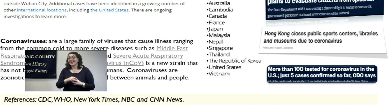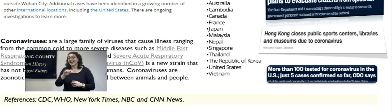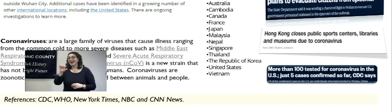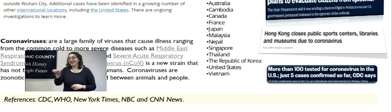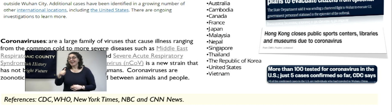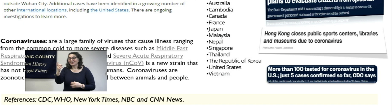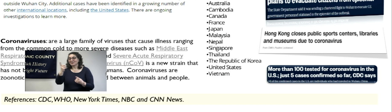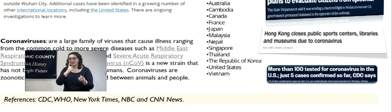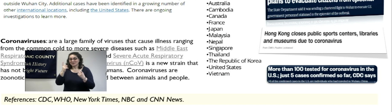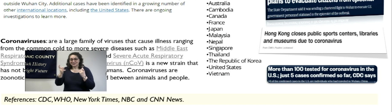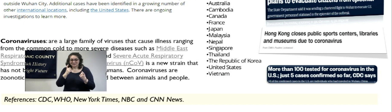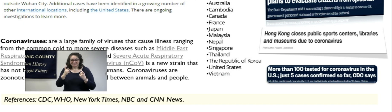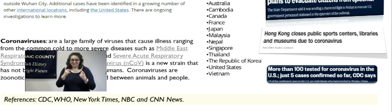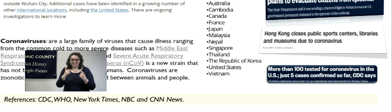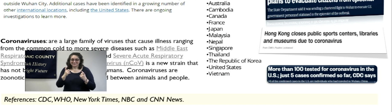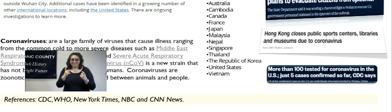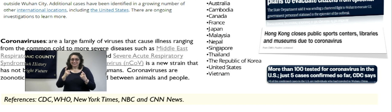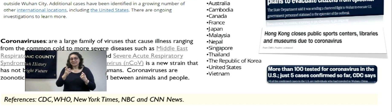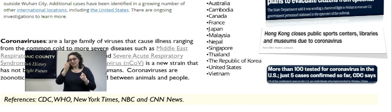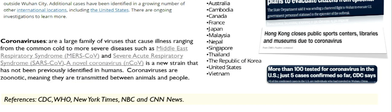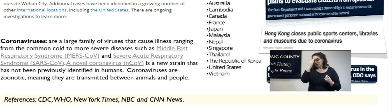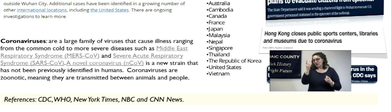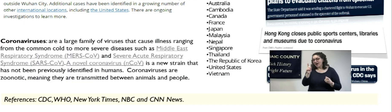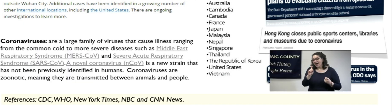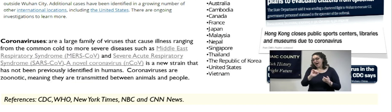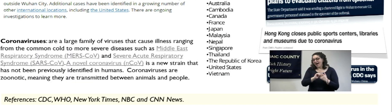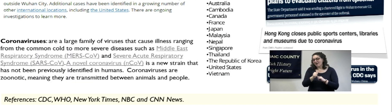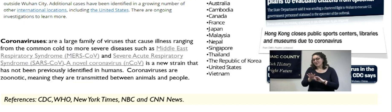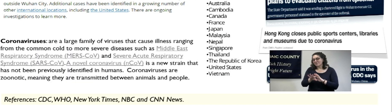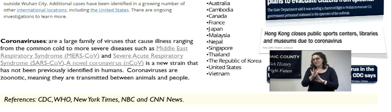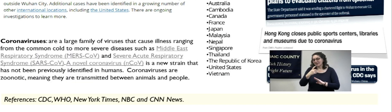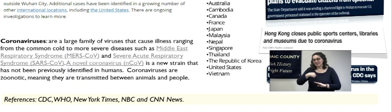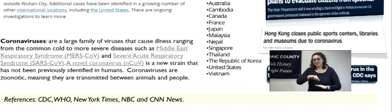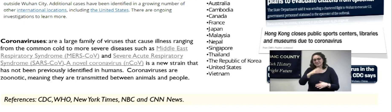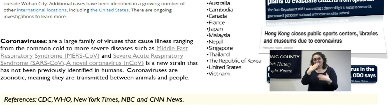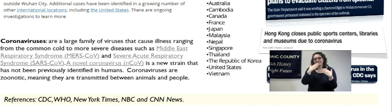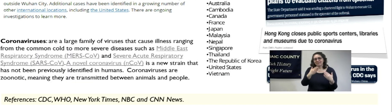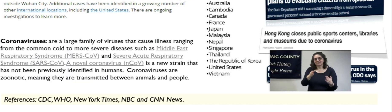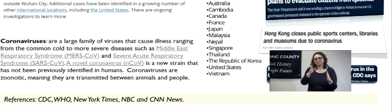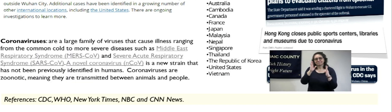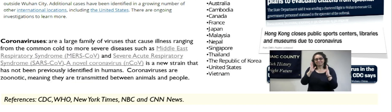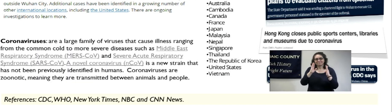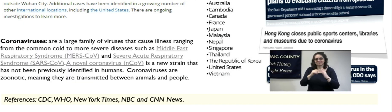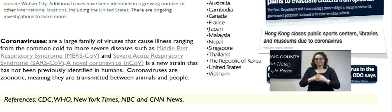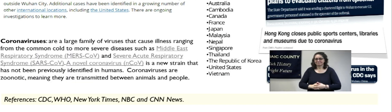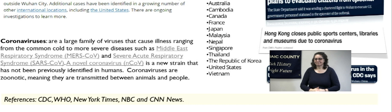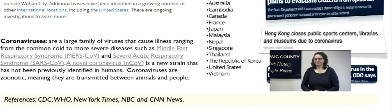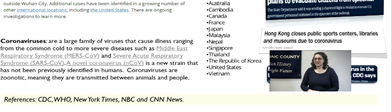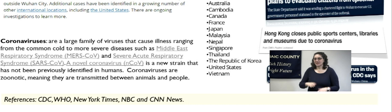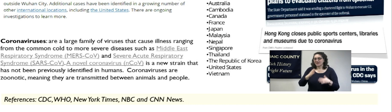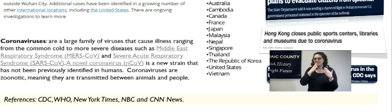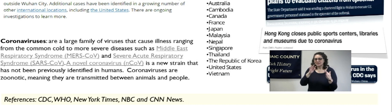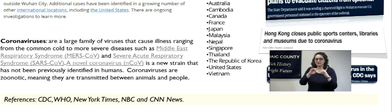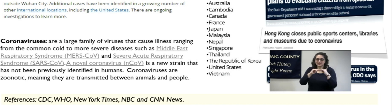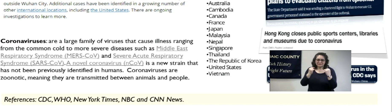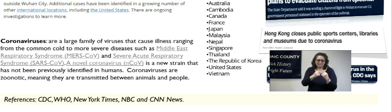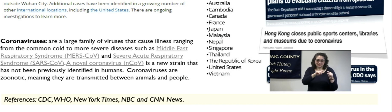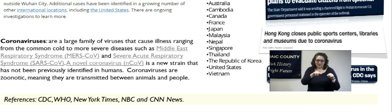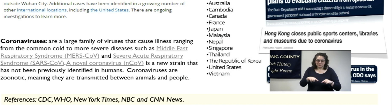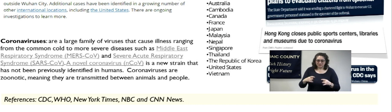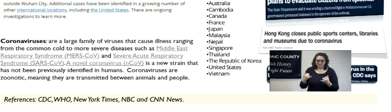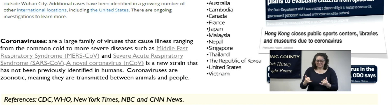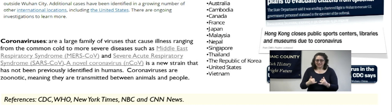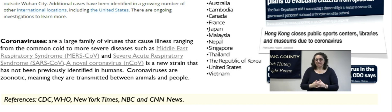if you have any questions for us, you know where to find us. And thanks for listening. And thanks to the team for being here and answering